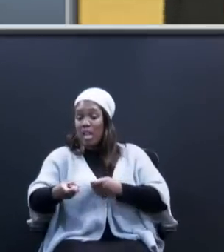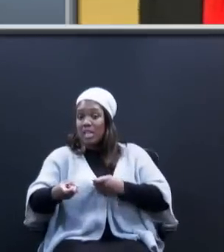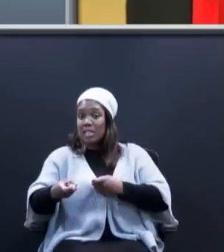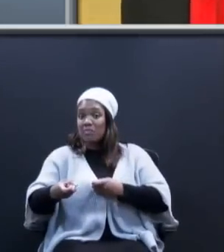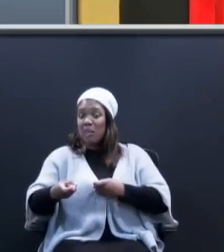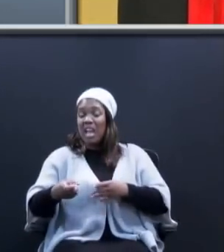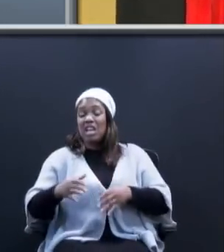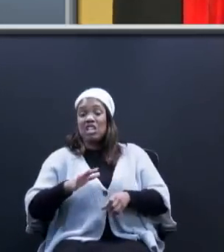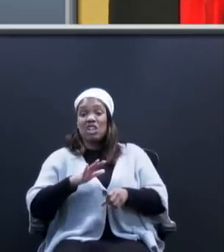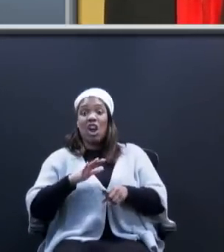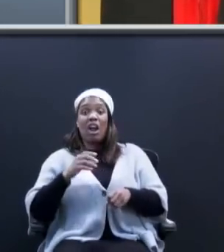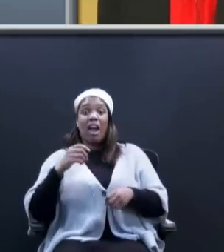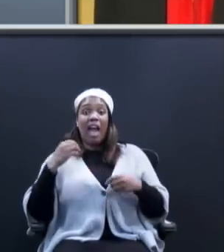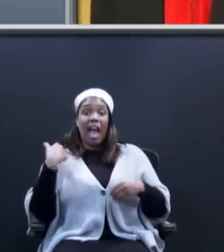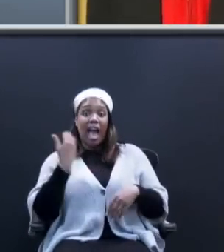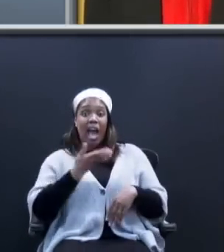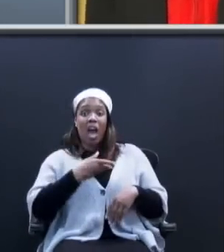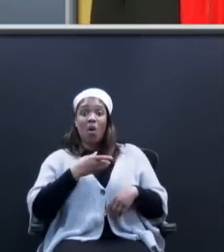off of us.